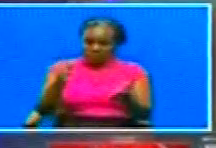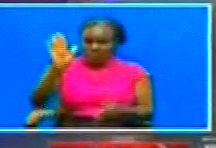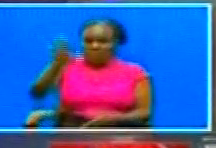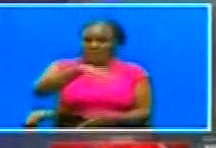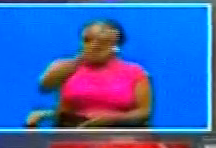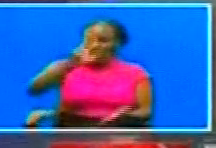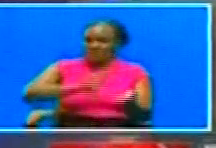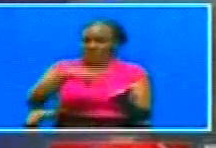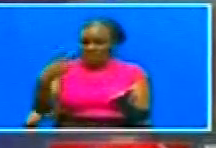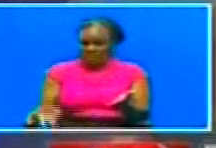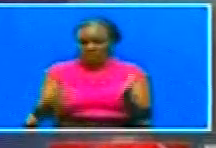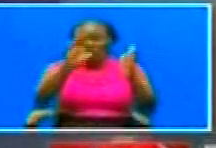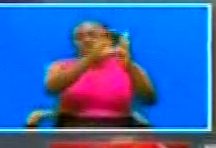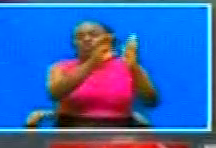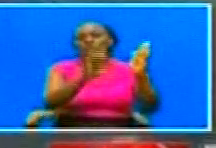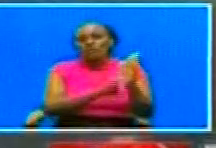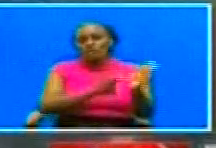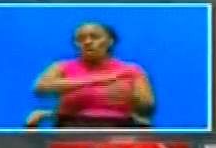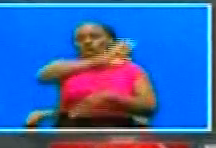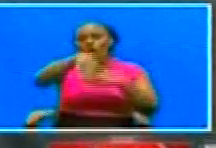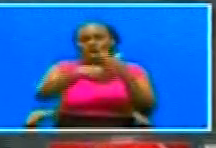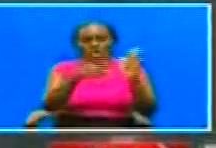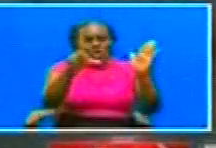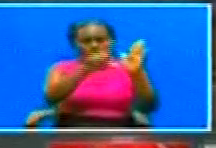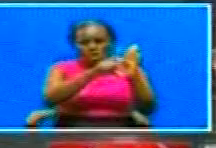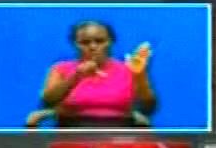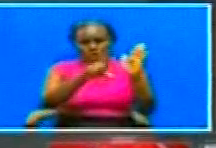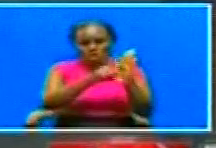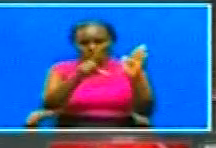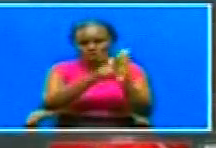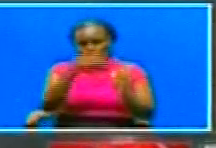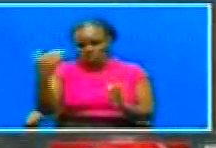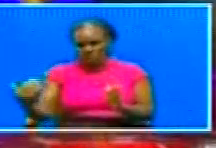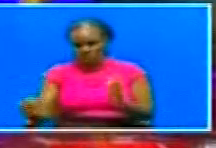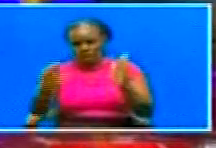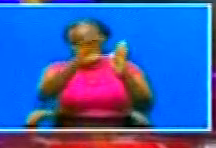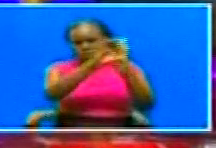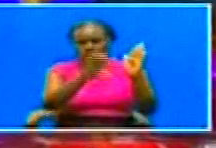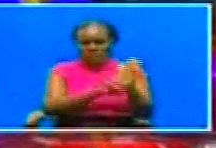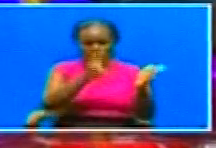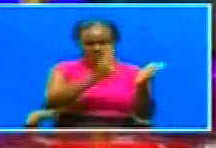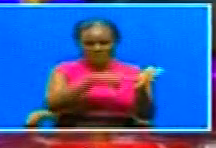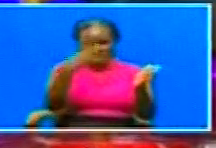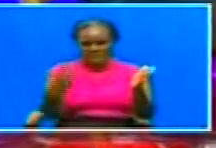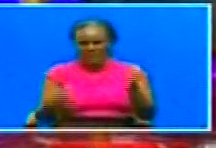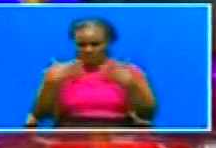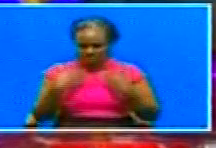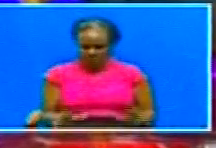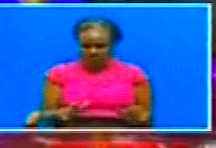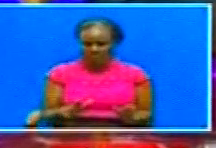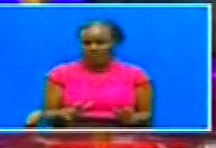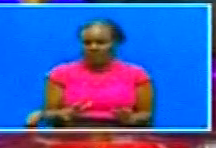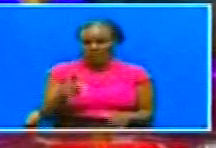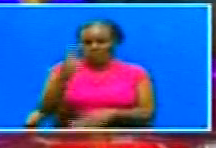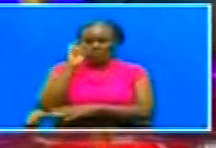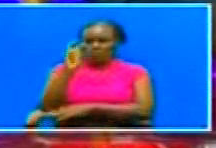you, the Constitution with all the other laws which are the children of that Constitution have failed you, that you